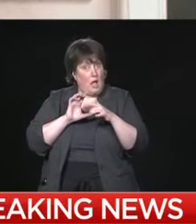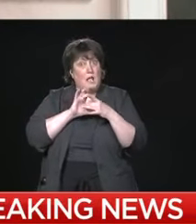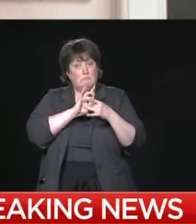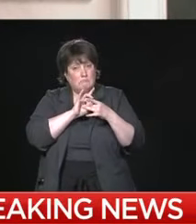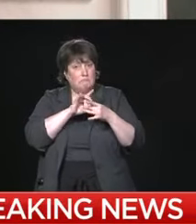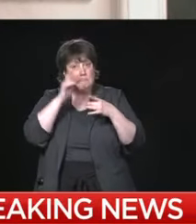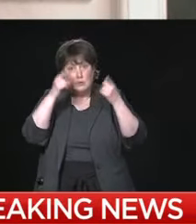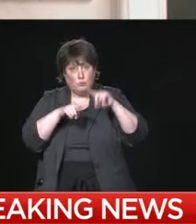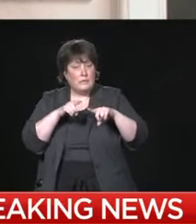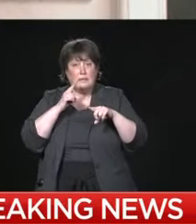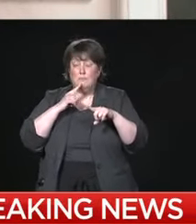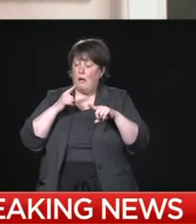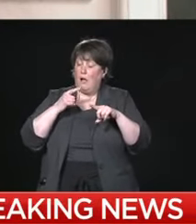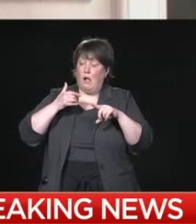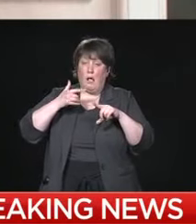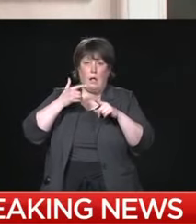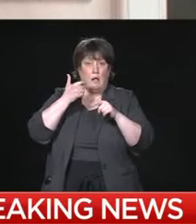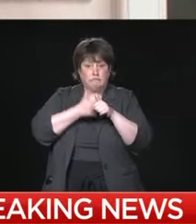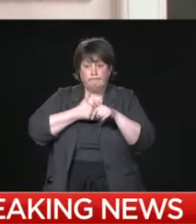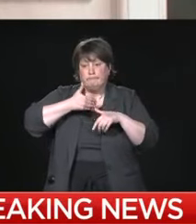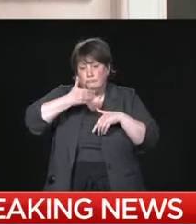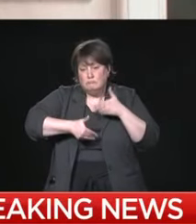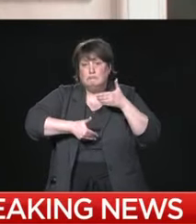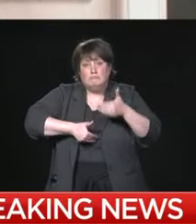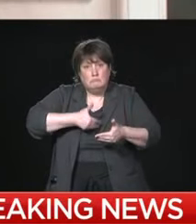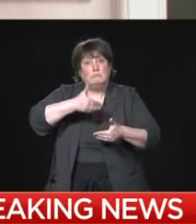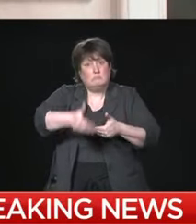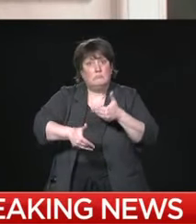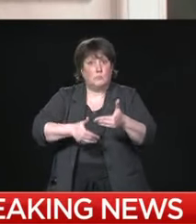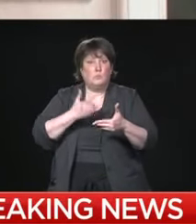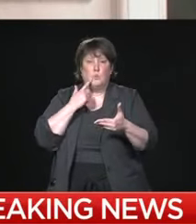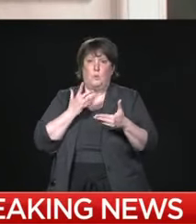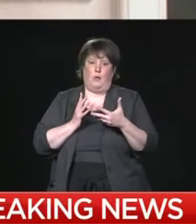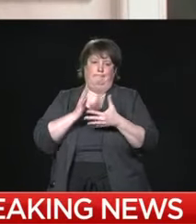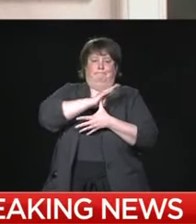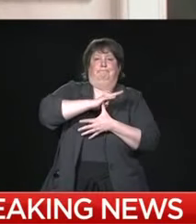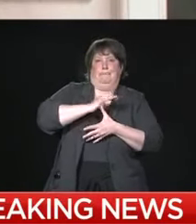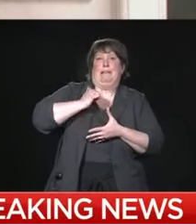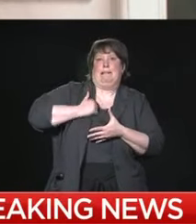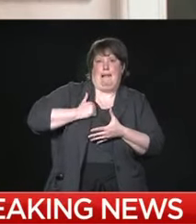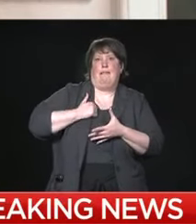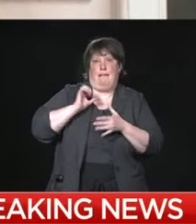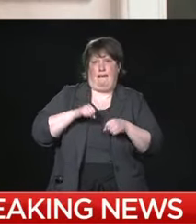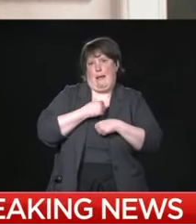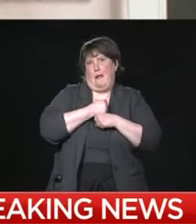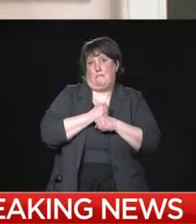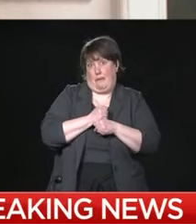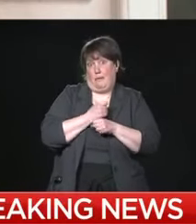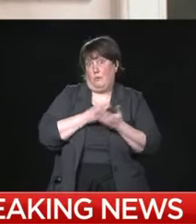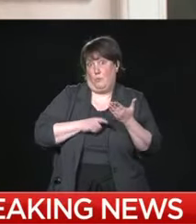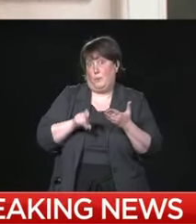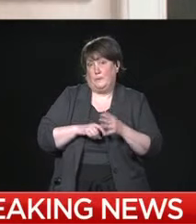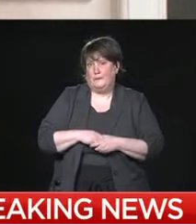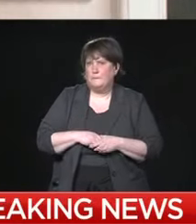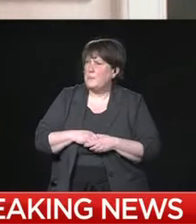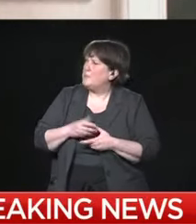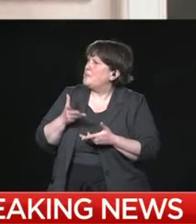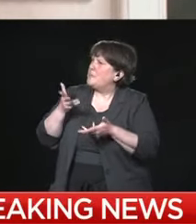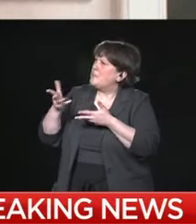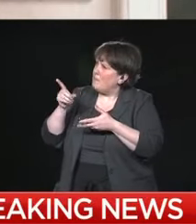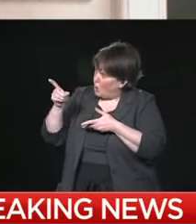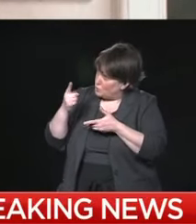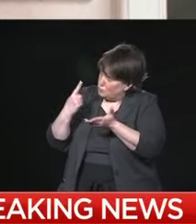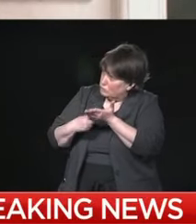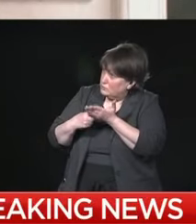possible, but every step of the way, our priority will be ensuring that Canada is able to take care of its own. But are you working with